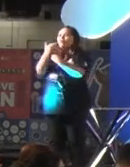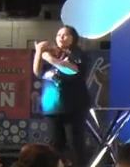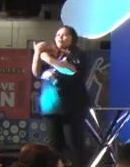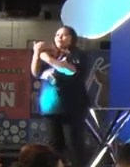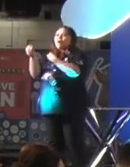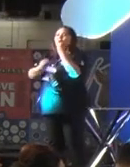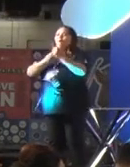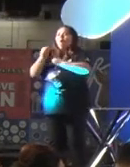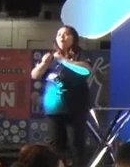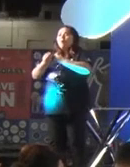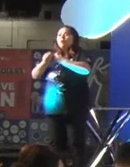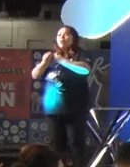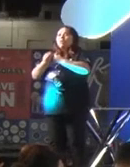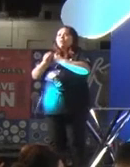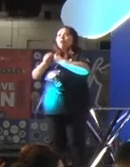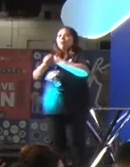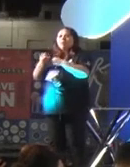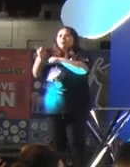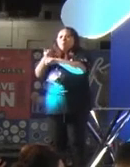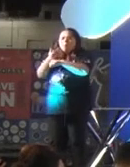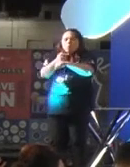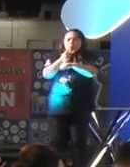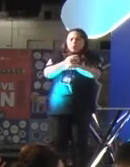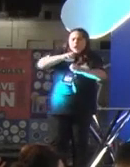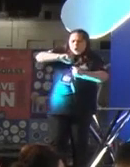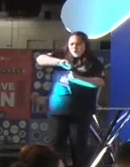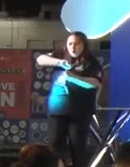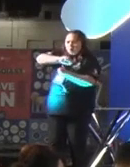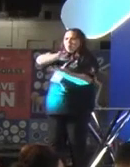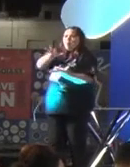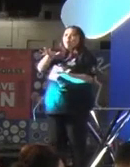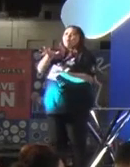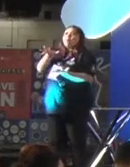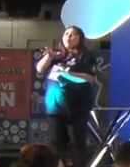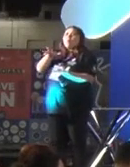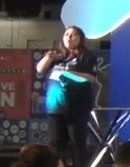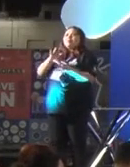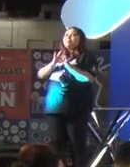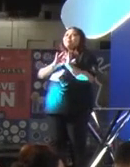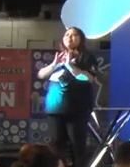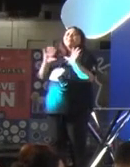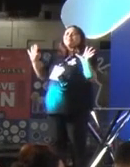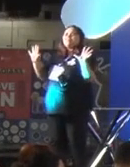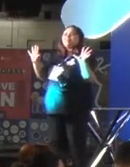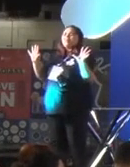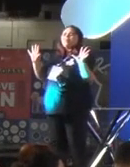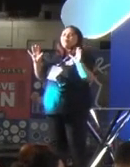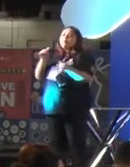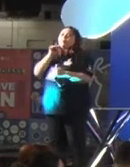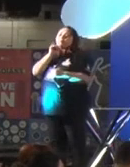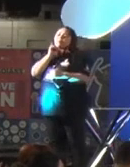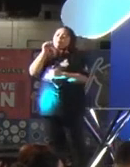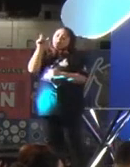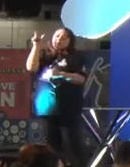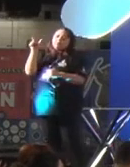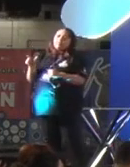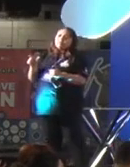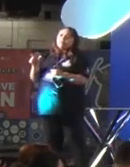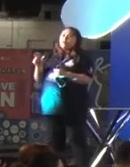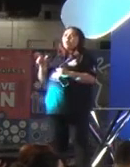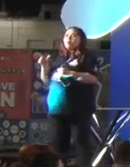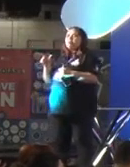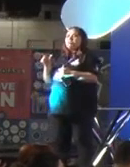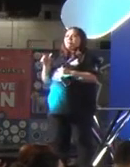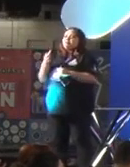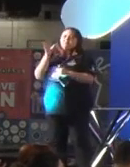wider world who may not think they're interested, they may not care, they may be